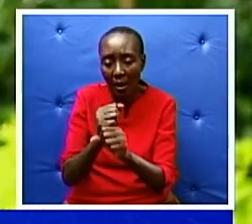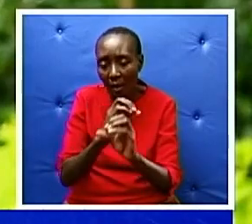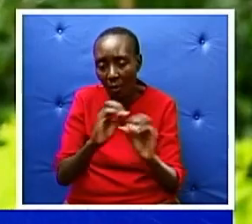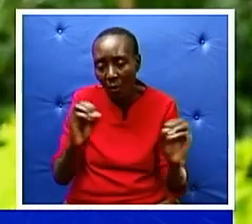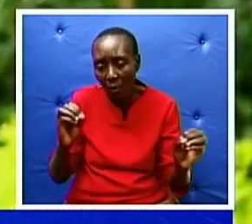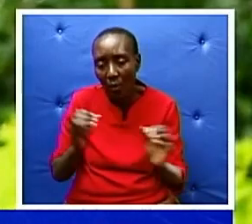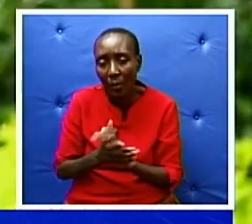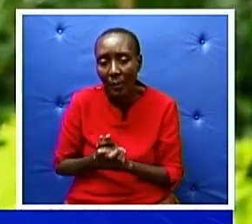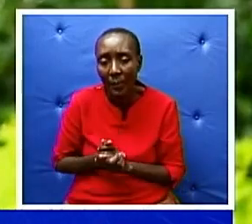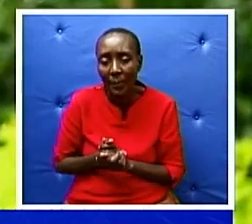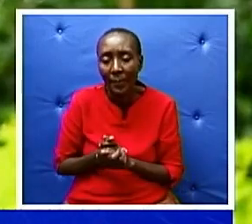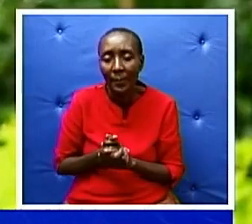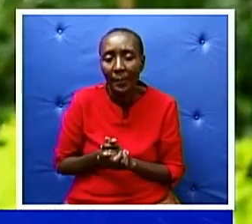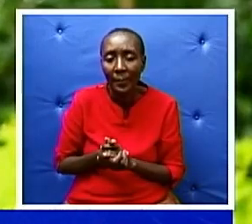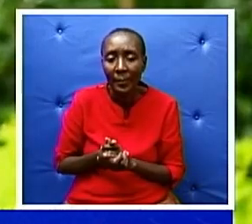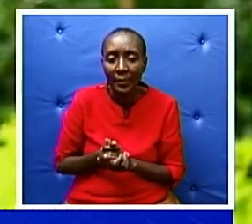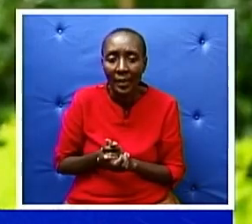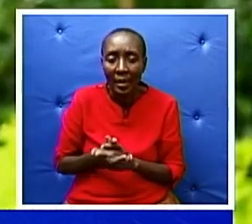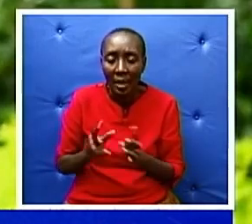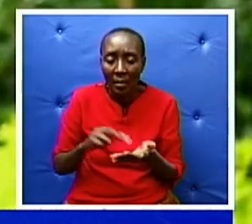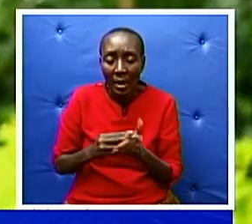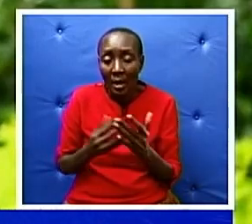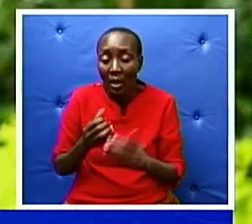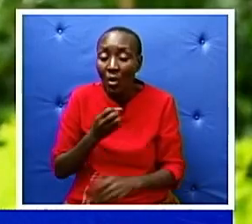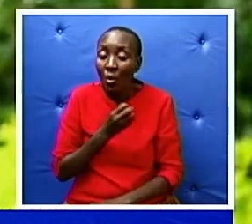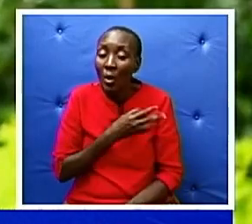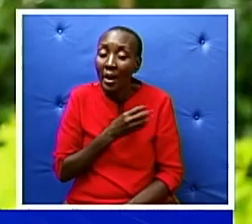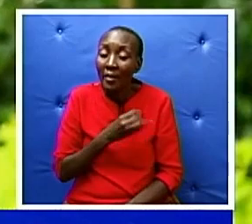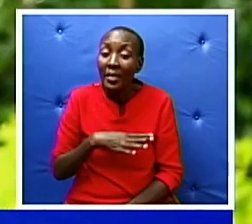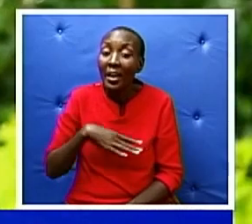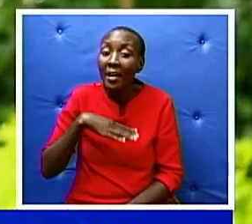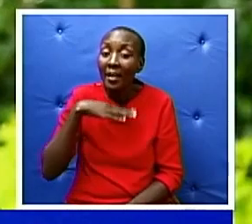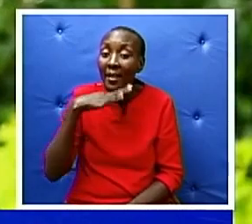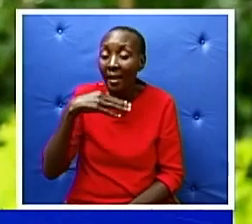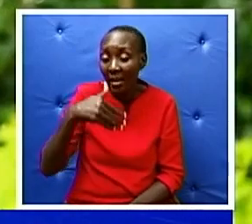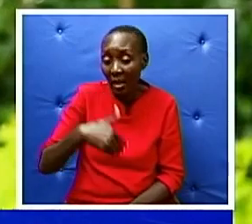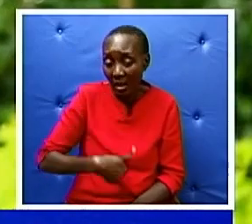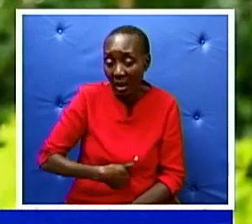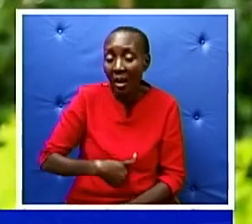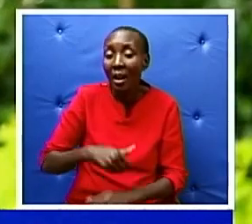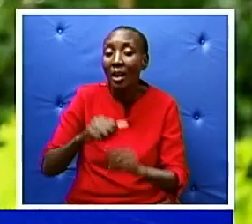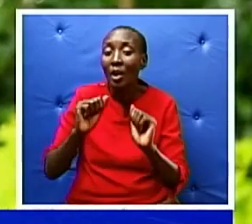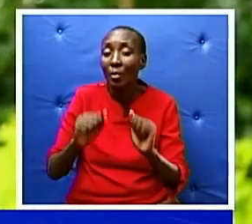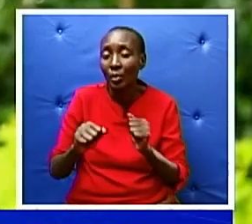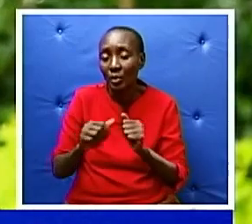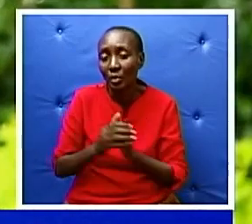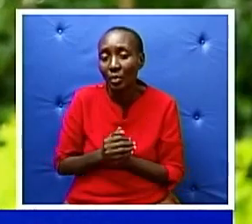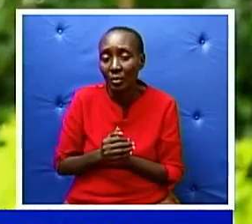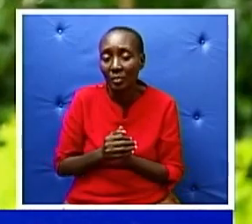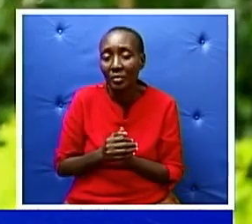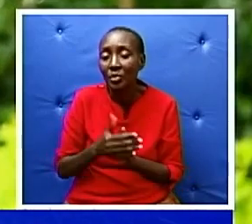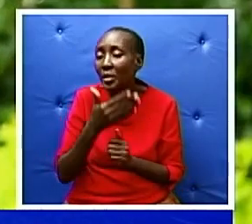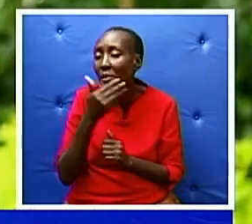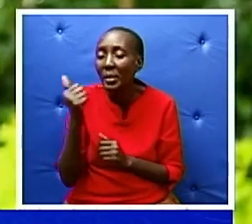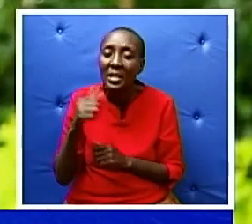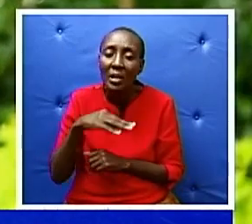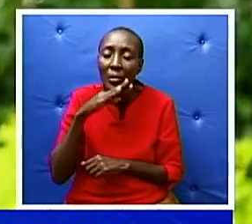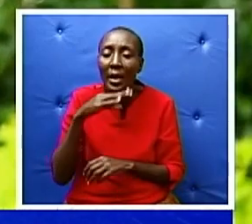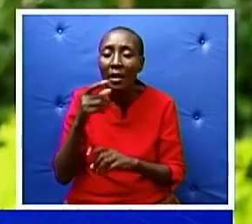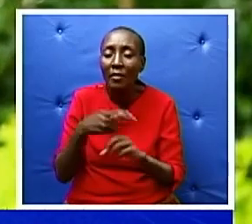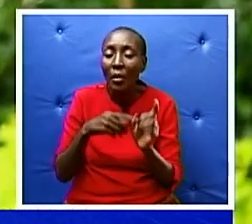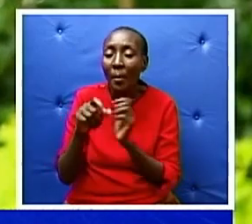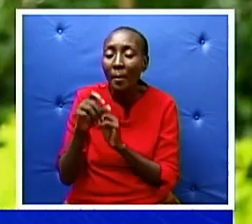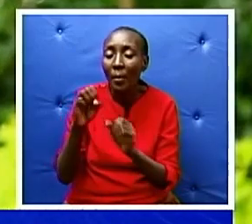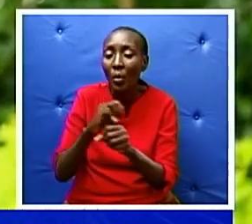they're actually scared of dying from hunger other than dying from the virus. Okay, now I will ask you